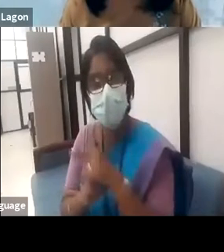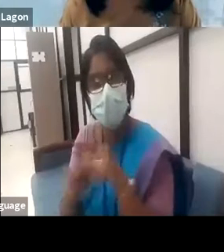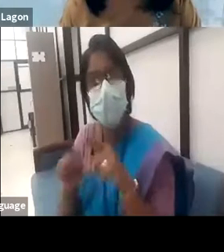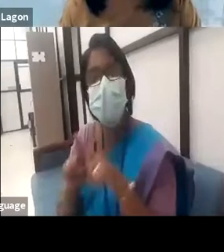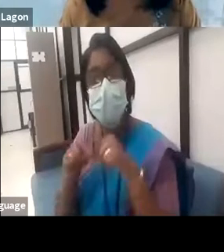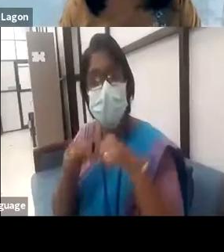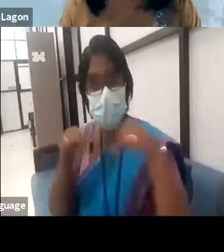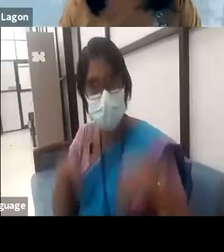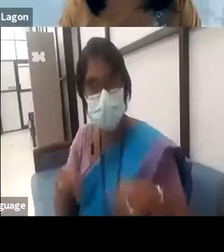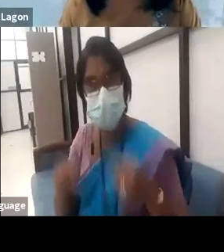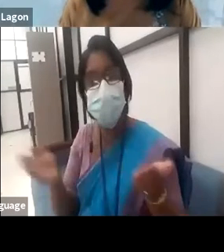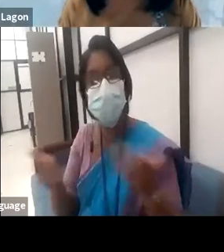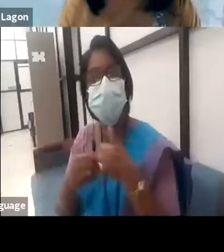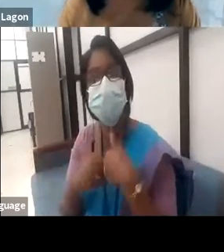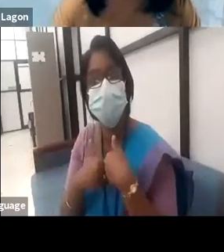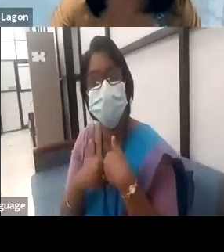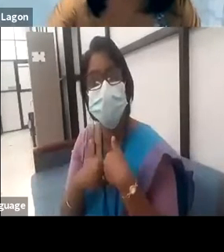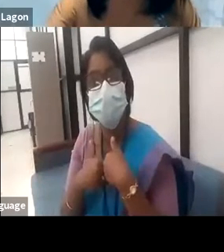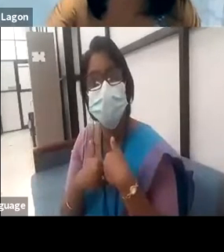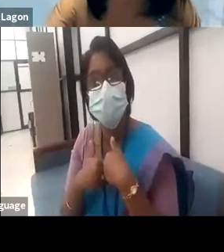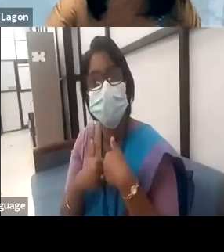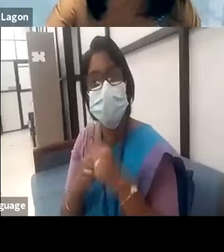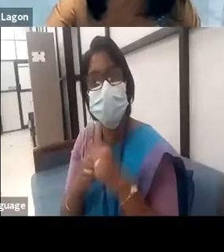struggle I would like to list out.